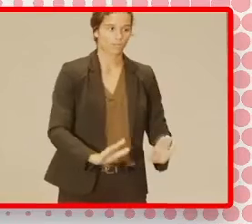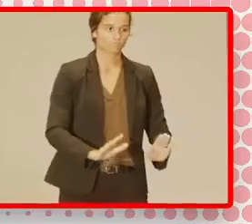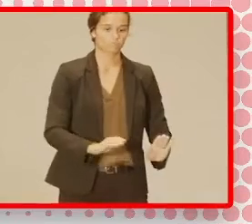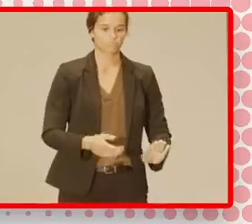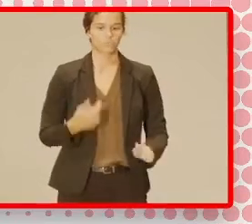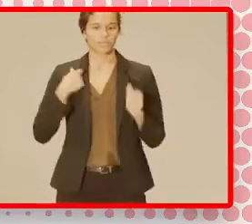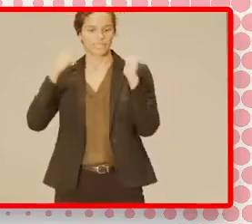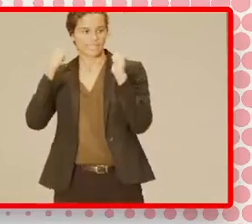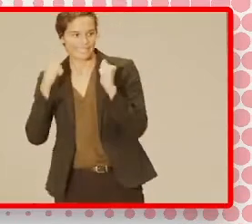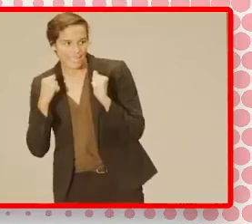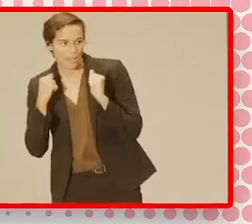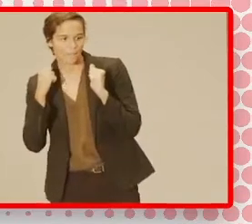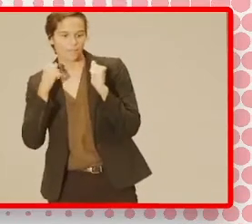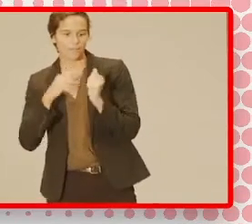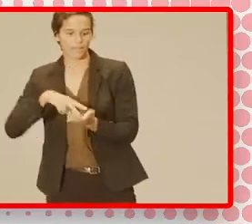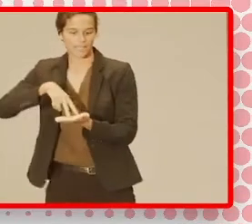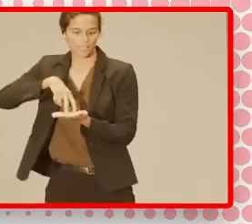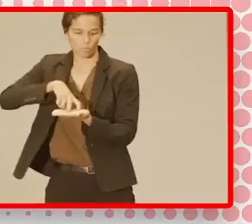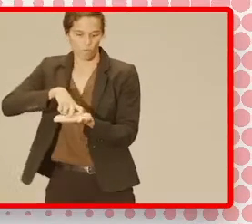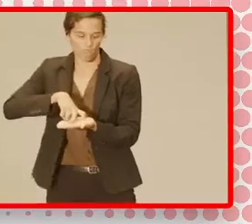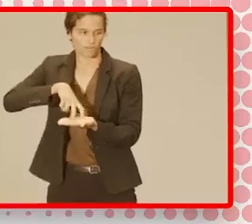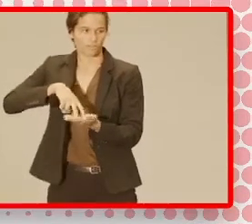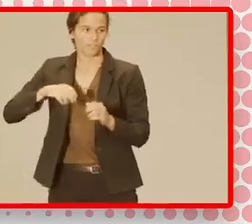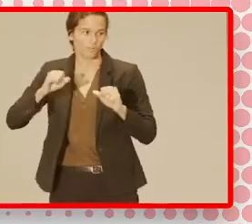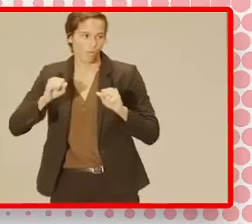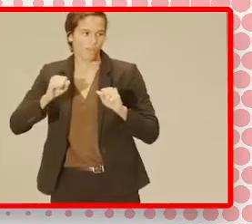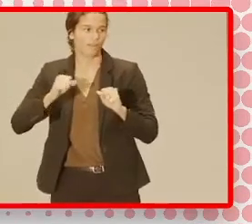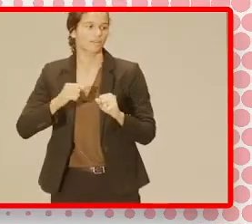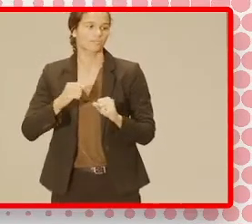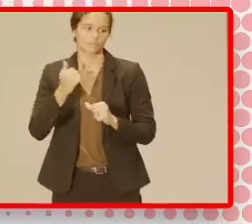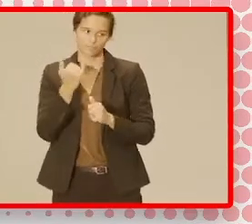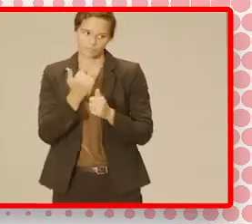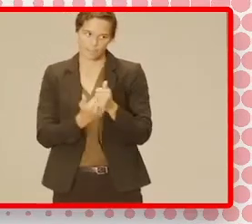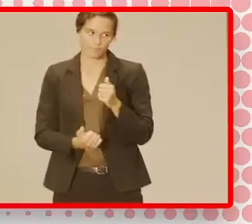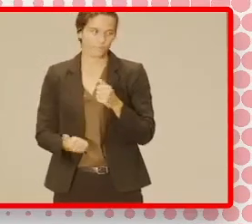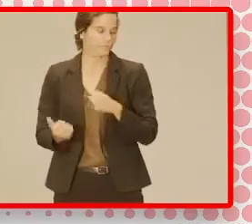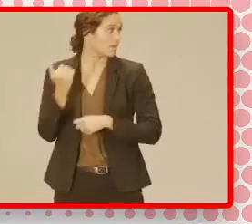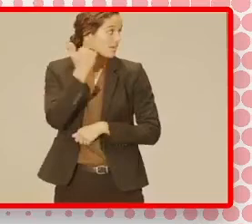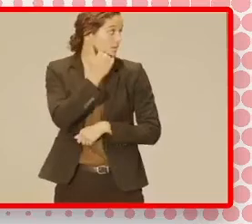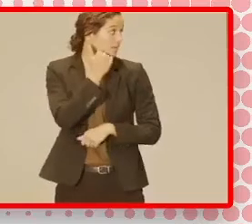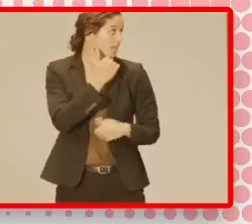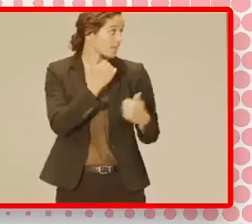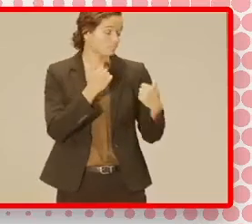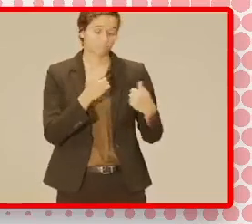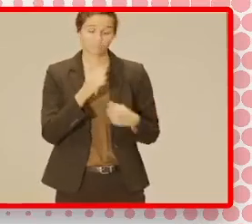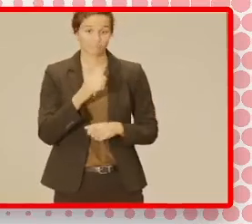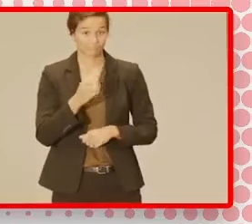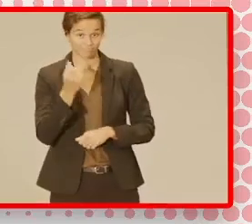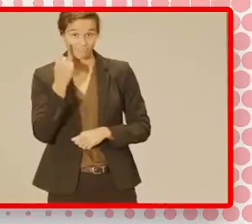sit-up, and squat. By the way, that's how we started, with 1.